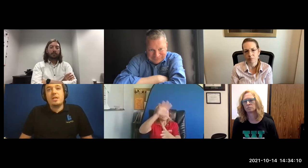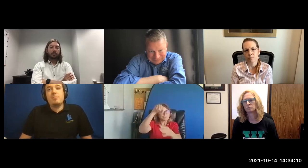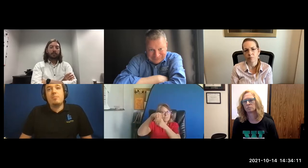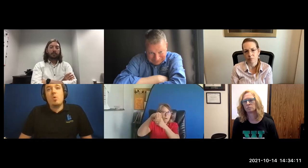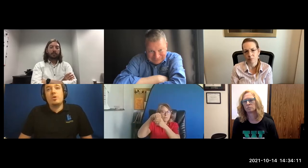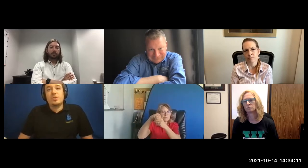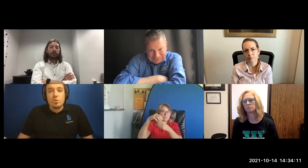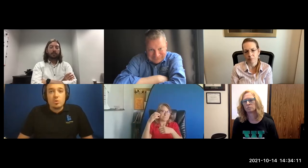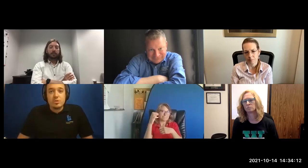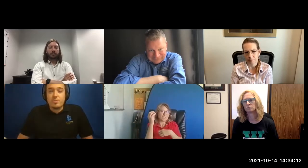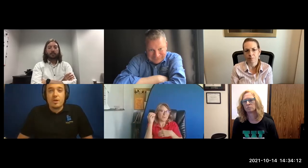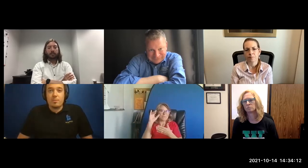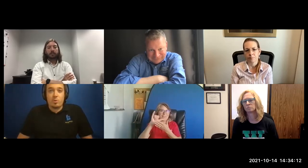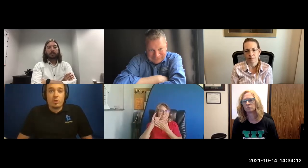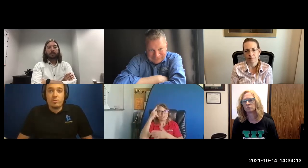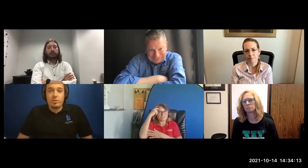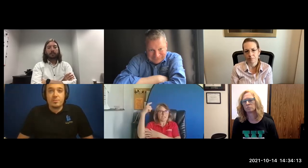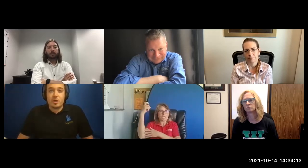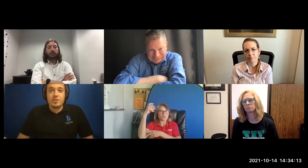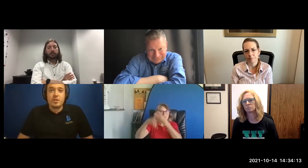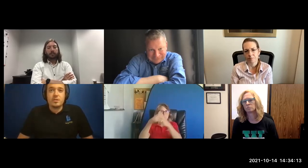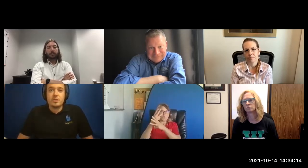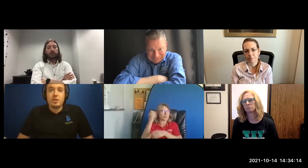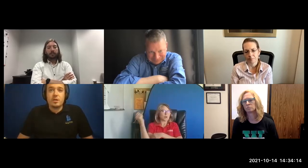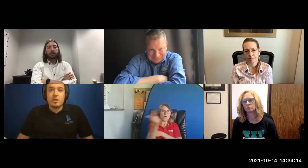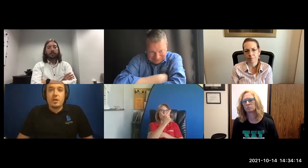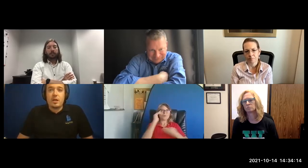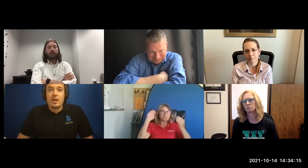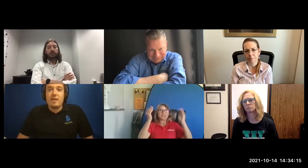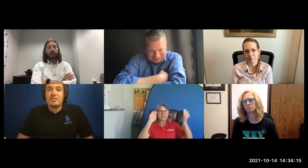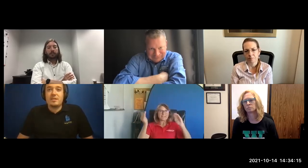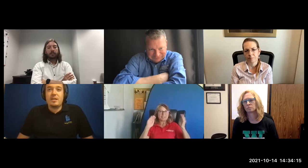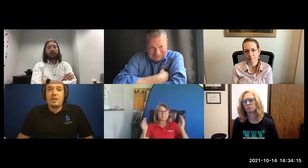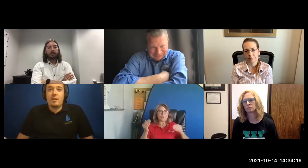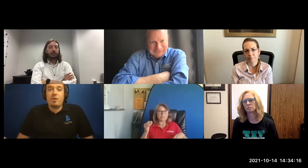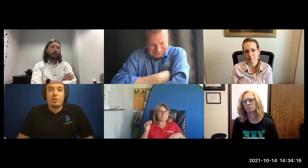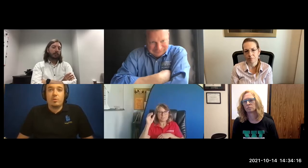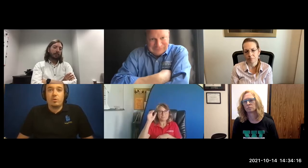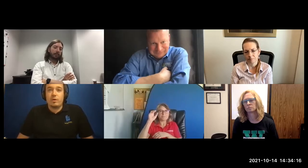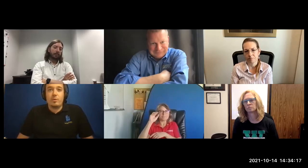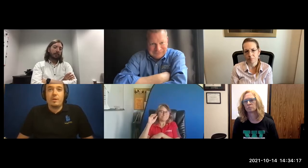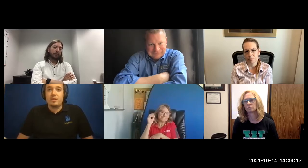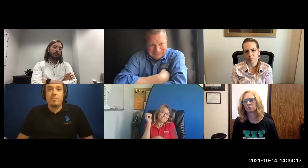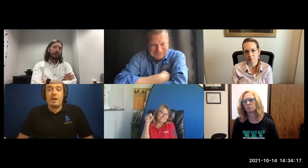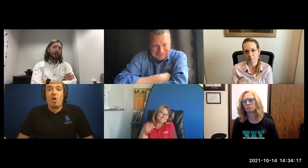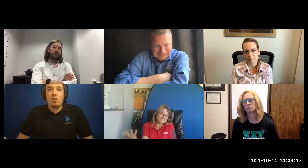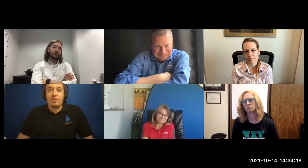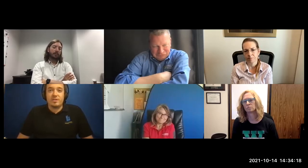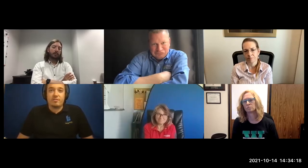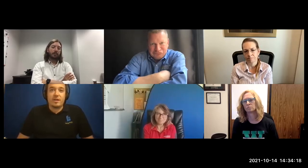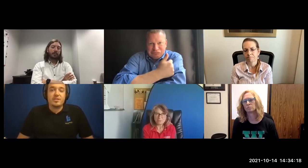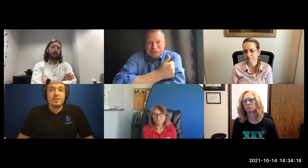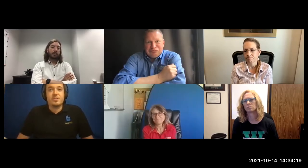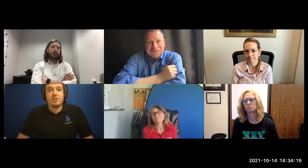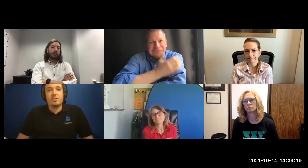we just need more schools to be on board with this process. And that's in a perfect world, right? We'd be able to compare all of